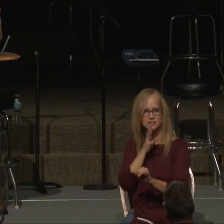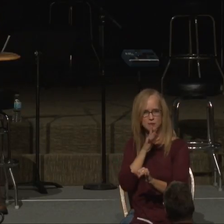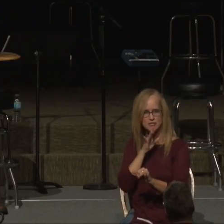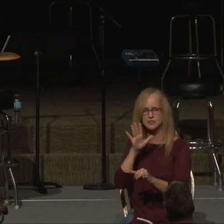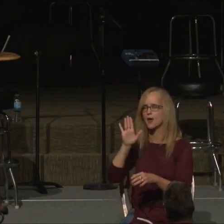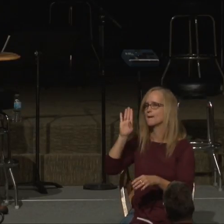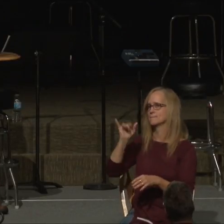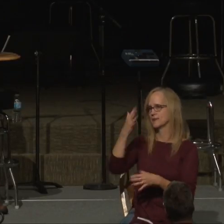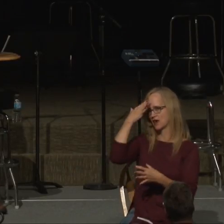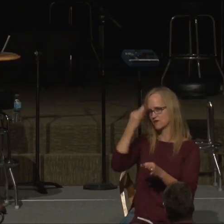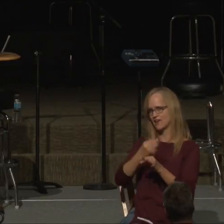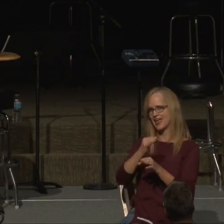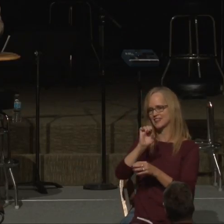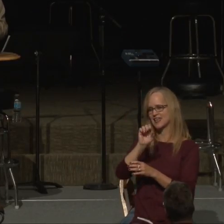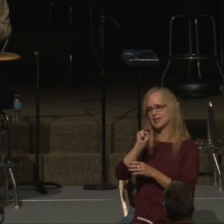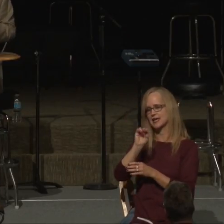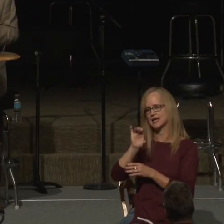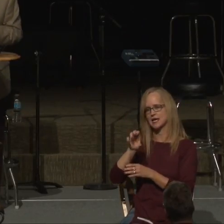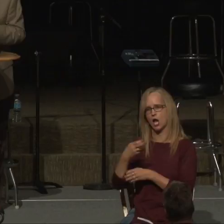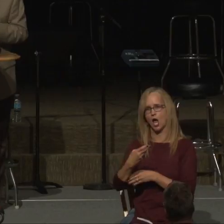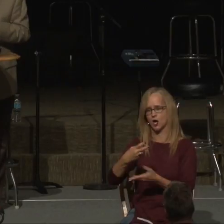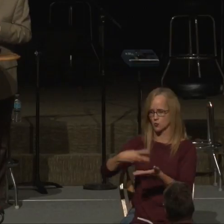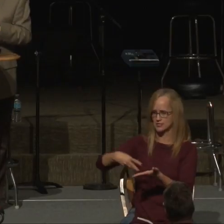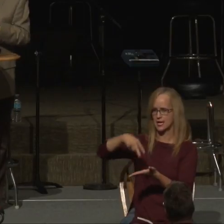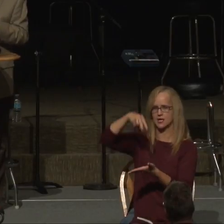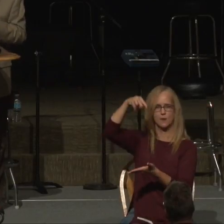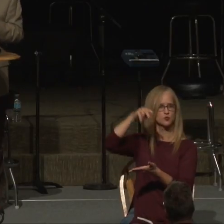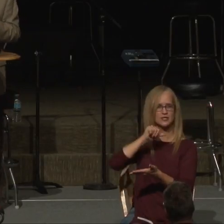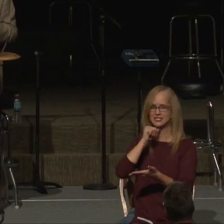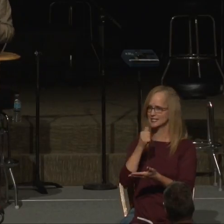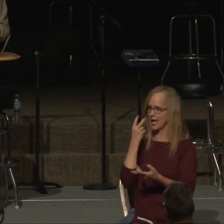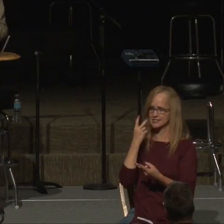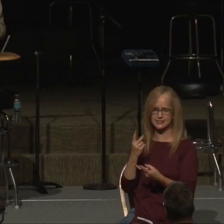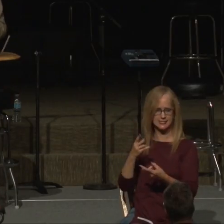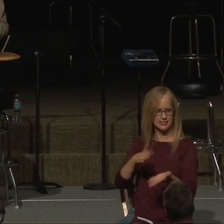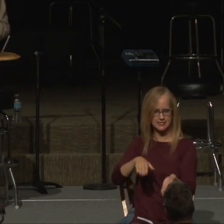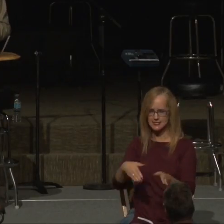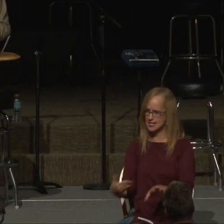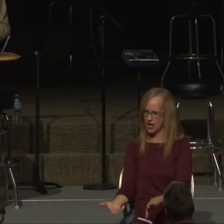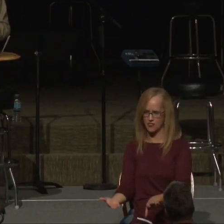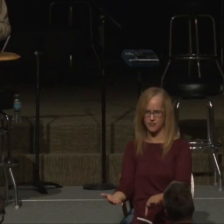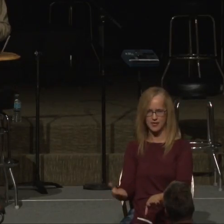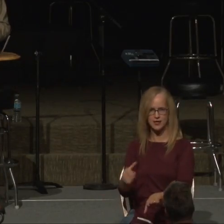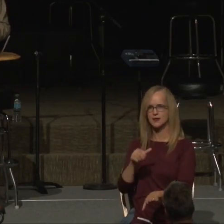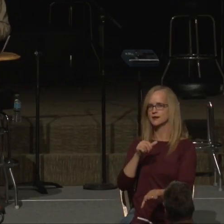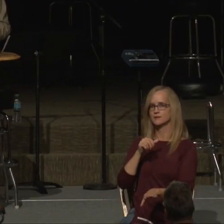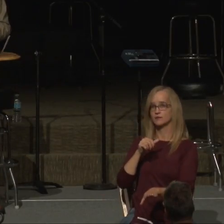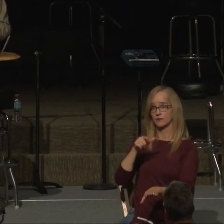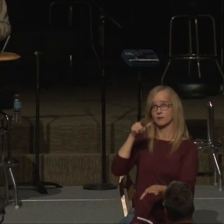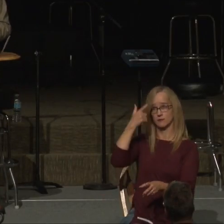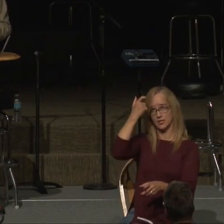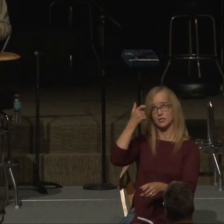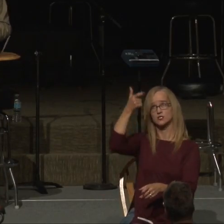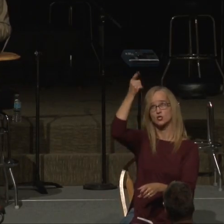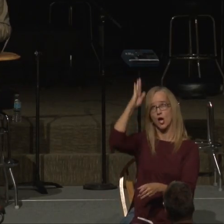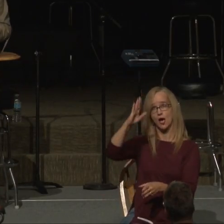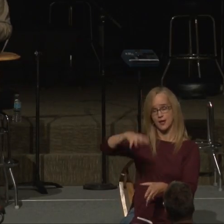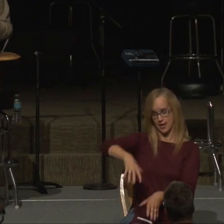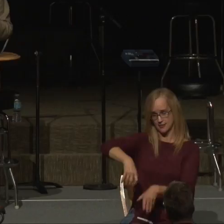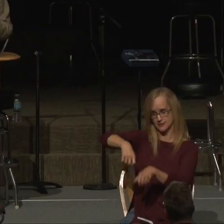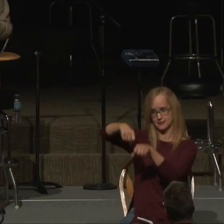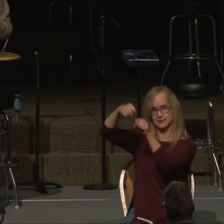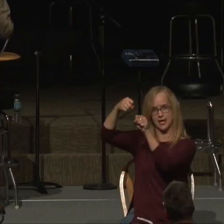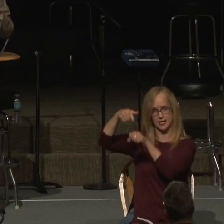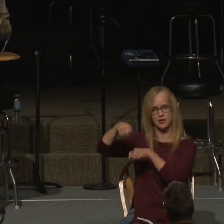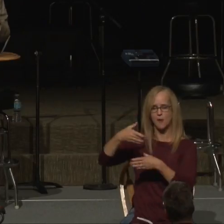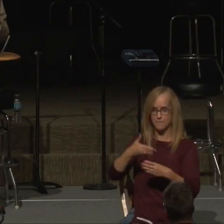By faith, Enoch was taken up so that he should not see death, and he was not found because God had taken him. Now, before